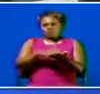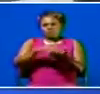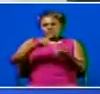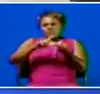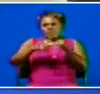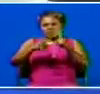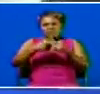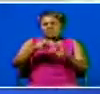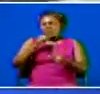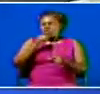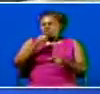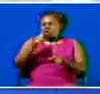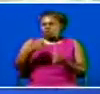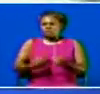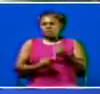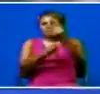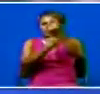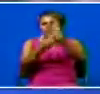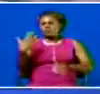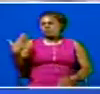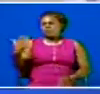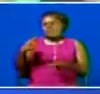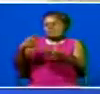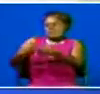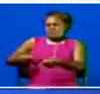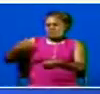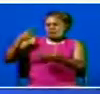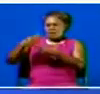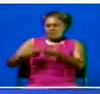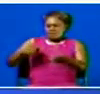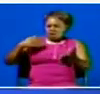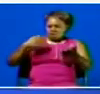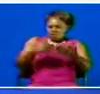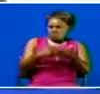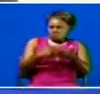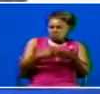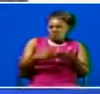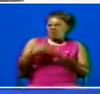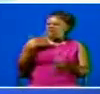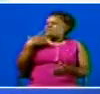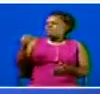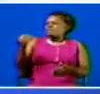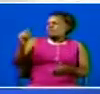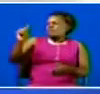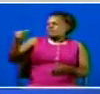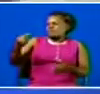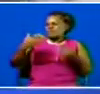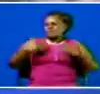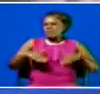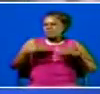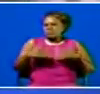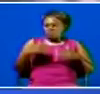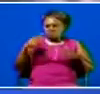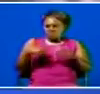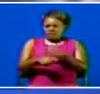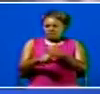not because of supporting documents. Every year, it is estimated that at least 500,000 people enter